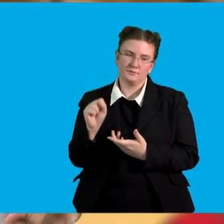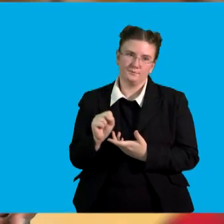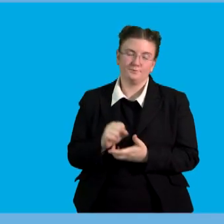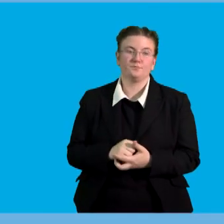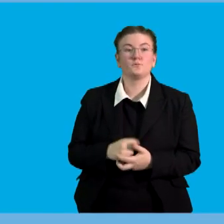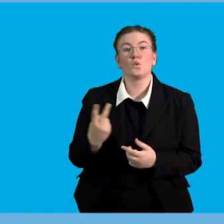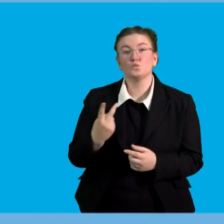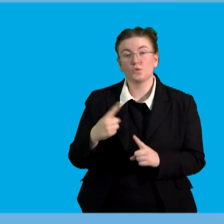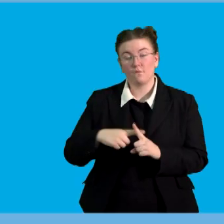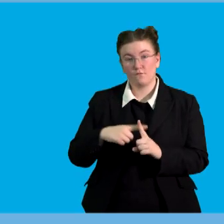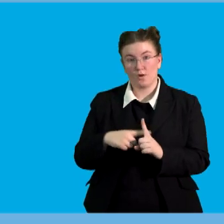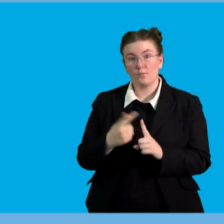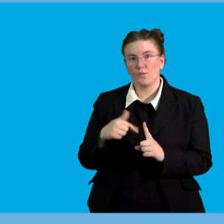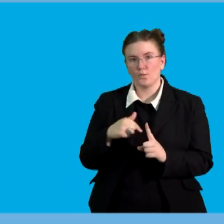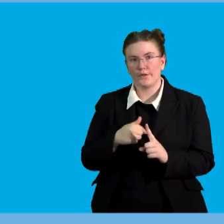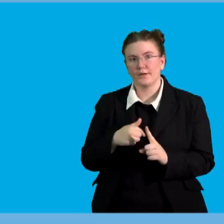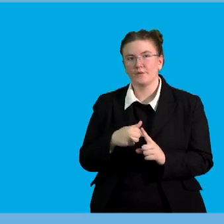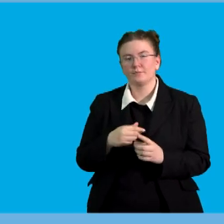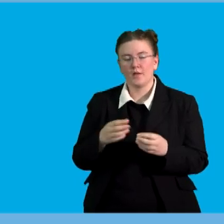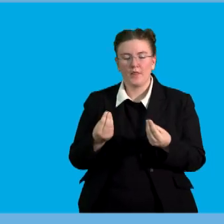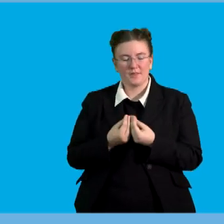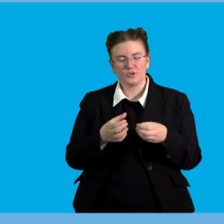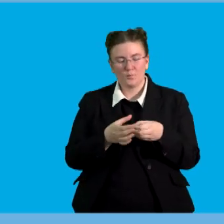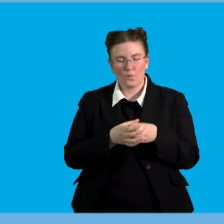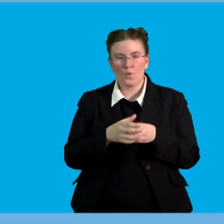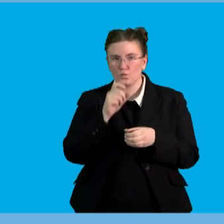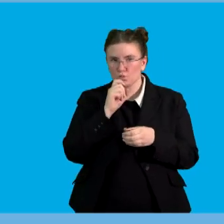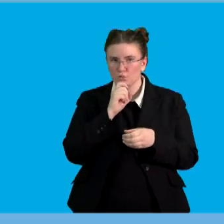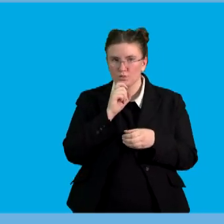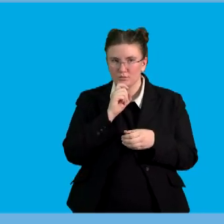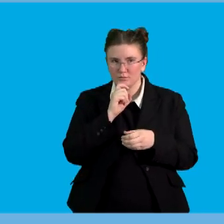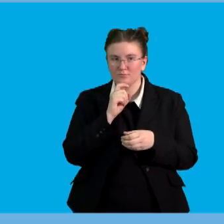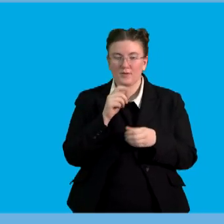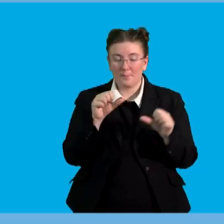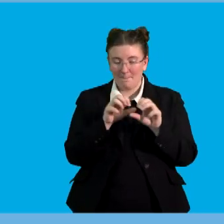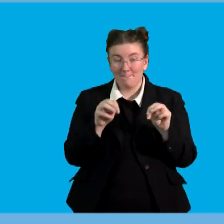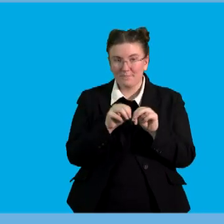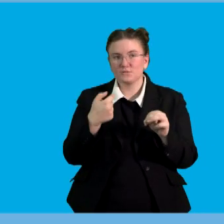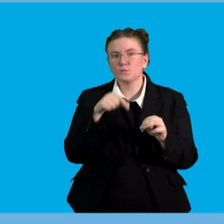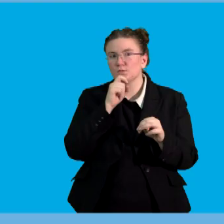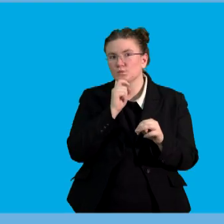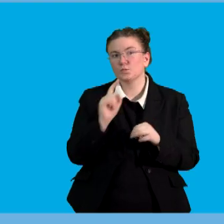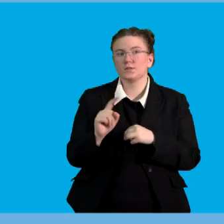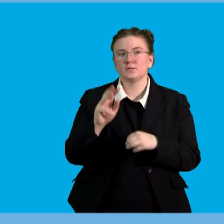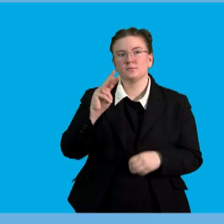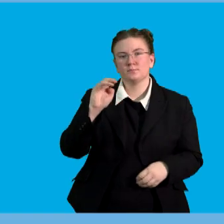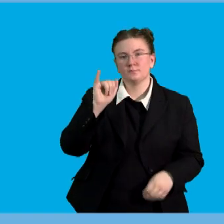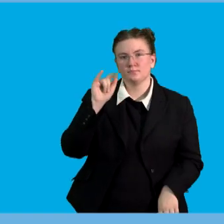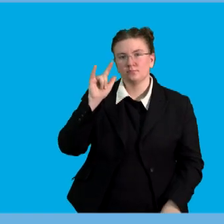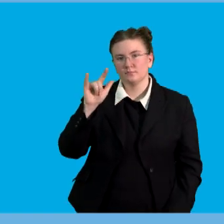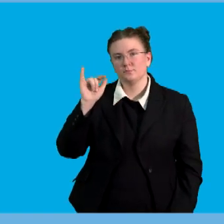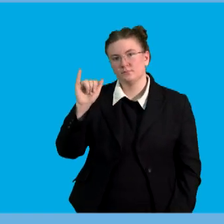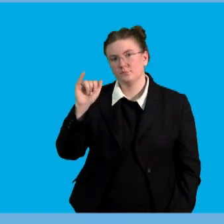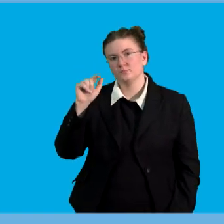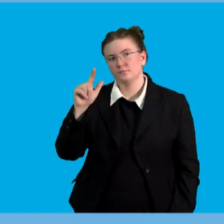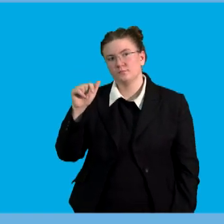Then, furthermore on volume, when we measure small amounts of volumes, we use milliliters as the volume unit.